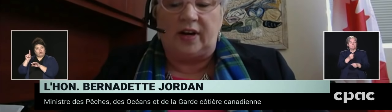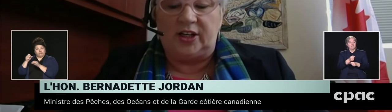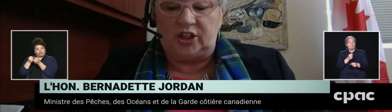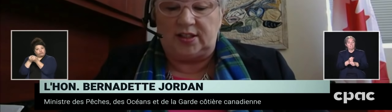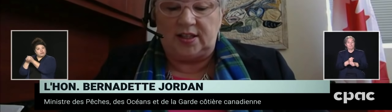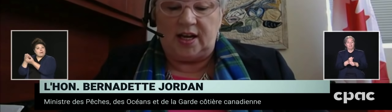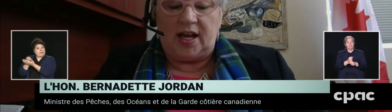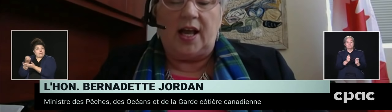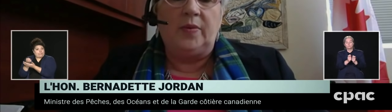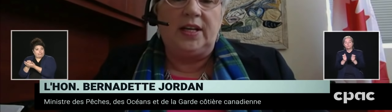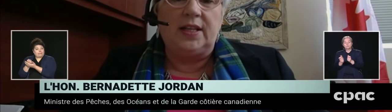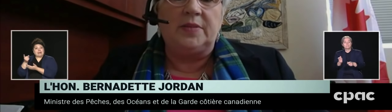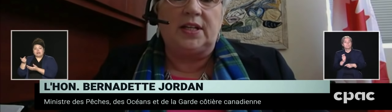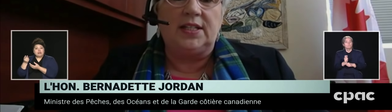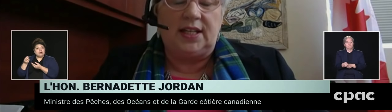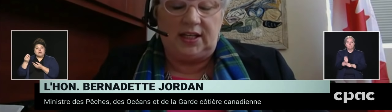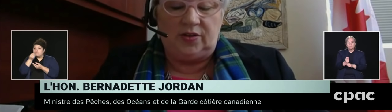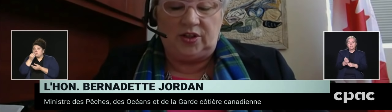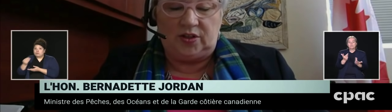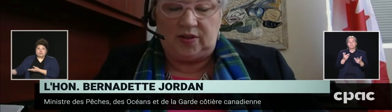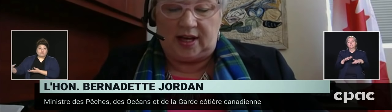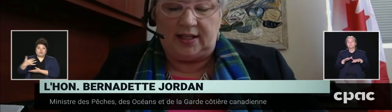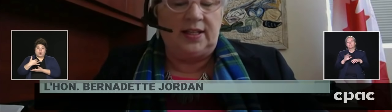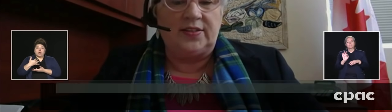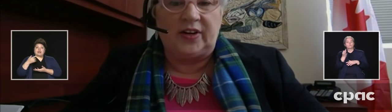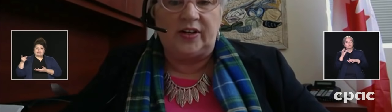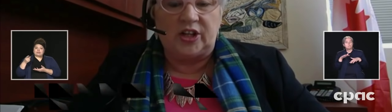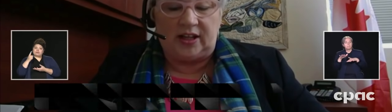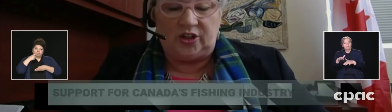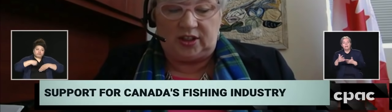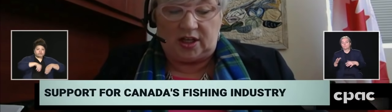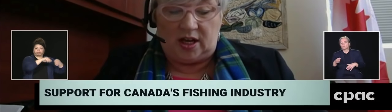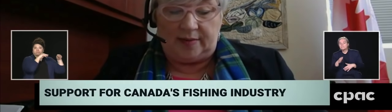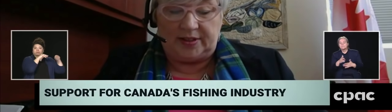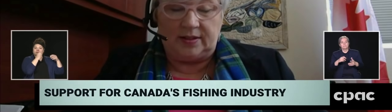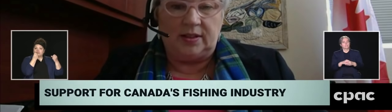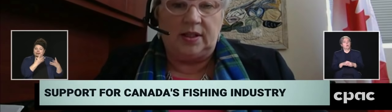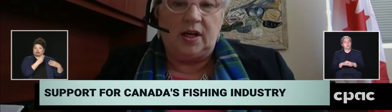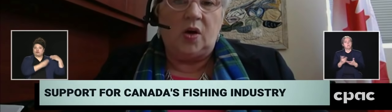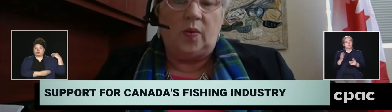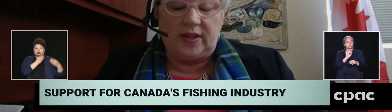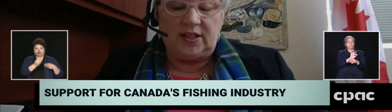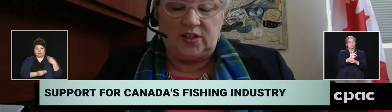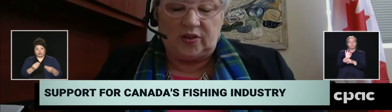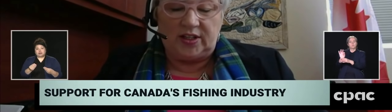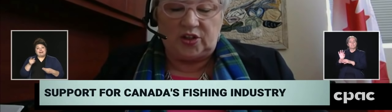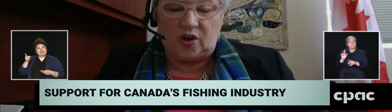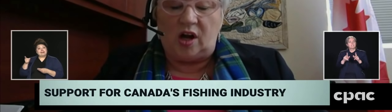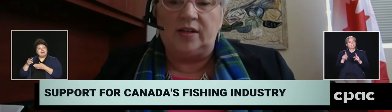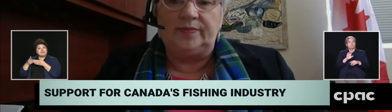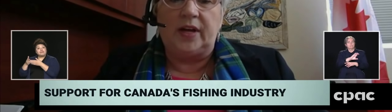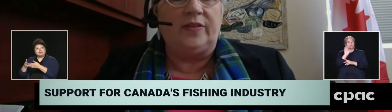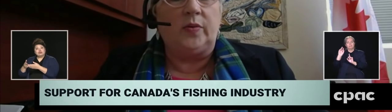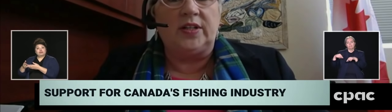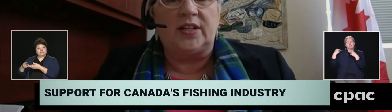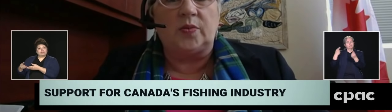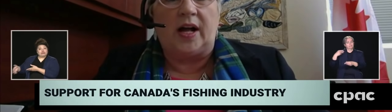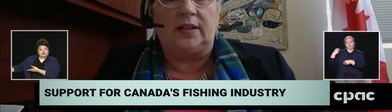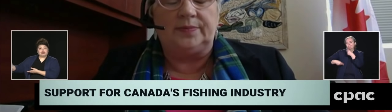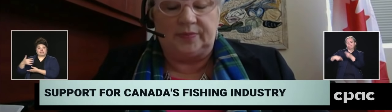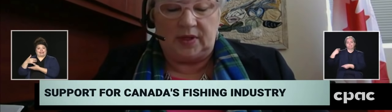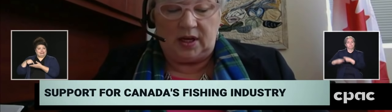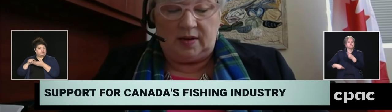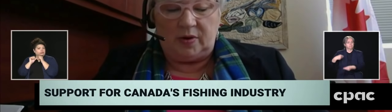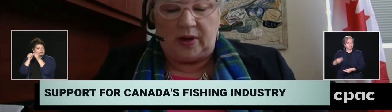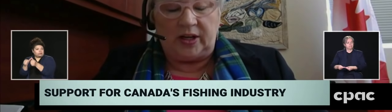for generations, and we need them to continue to do that in these very challenging times. When the industry is strong, everyone does